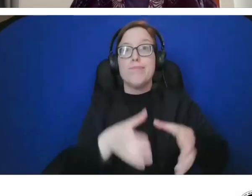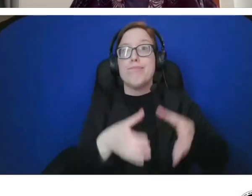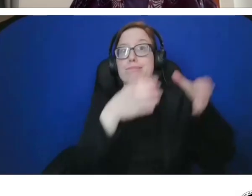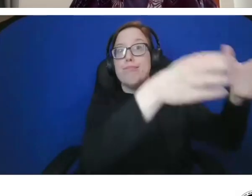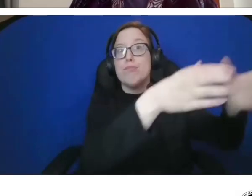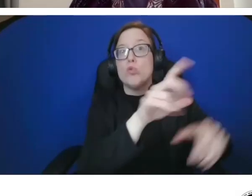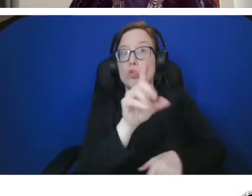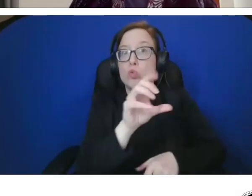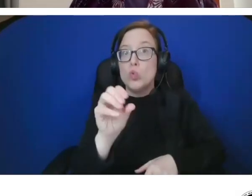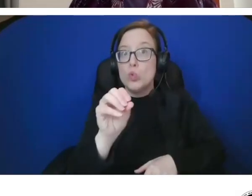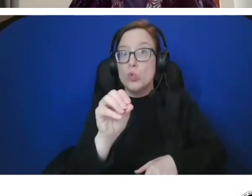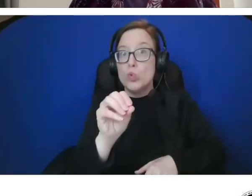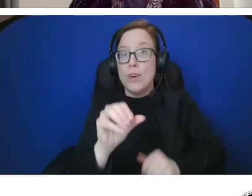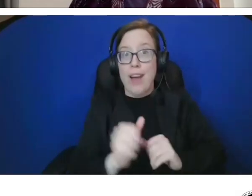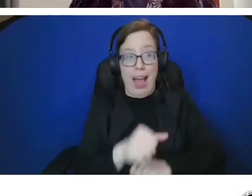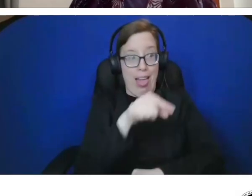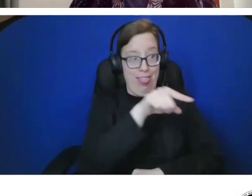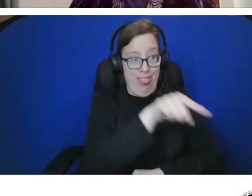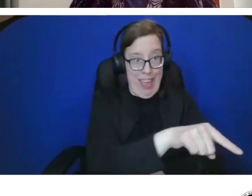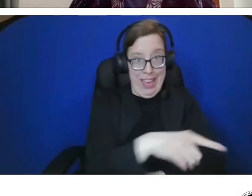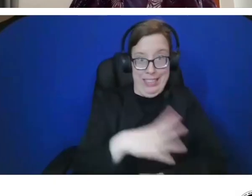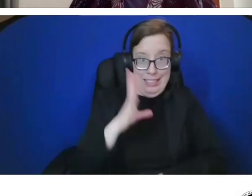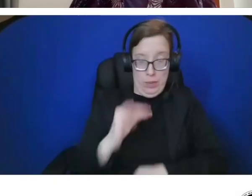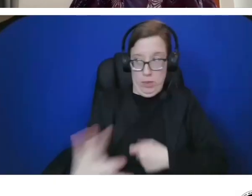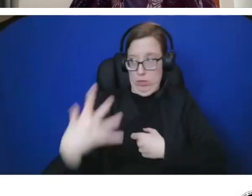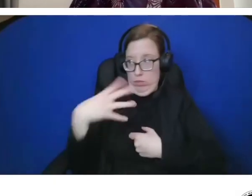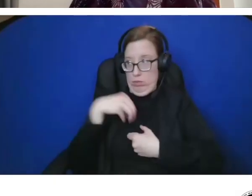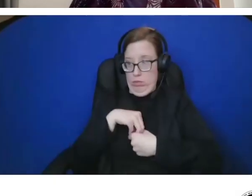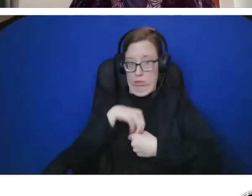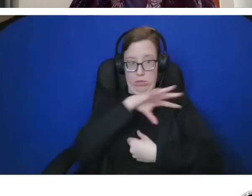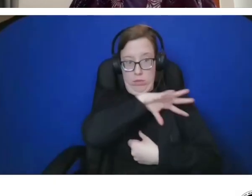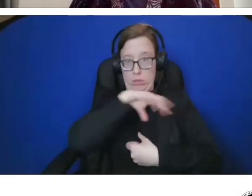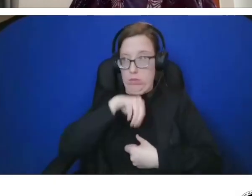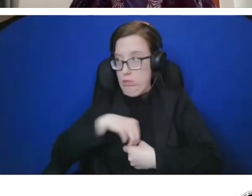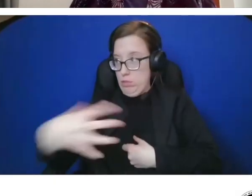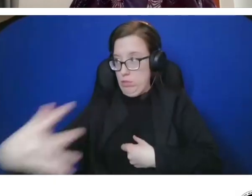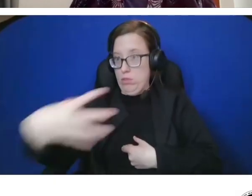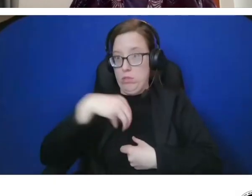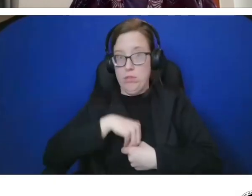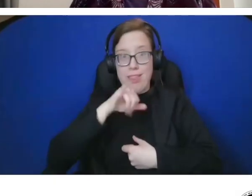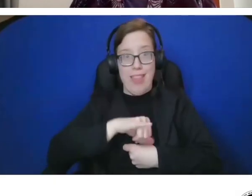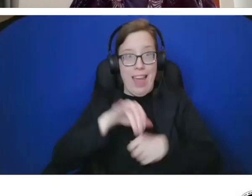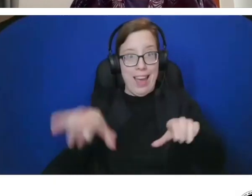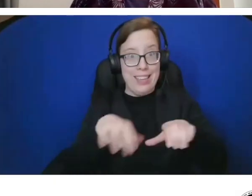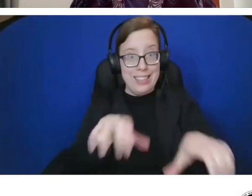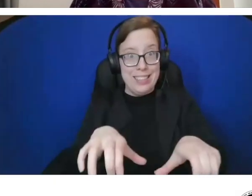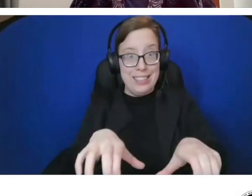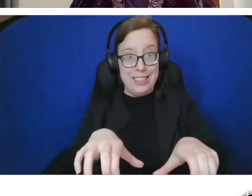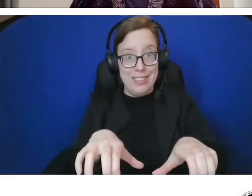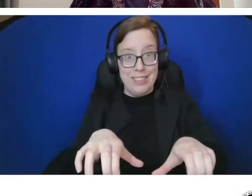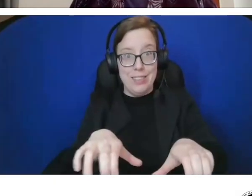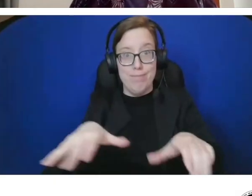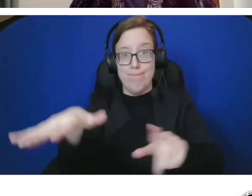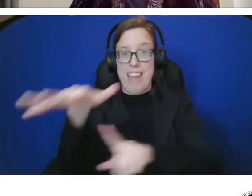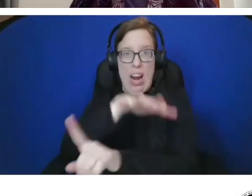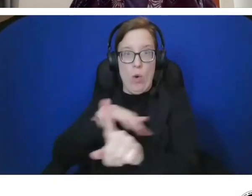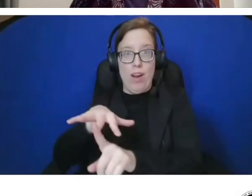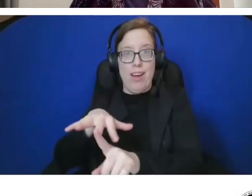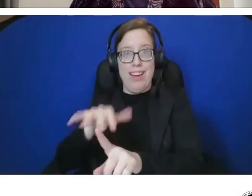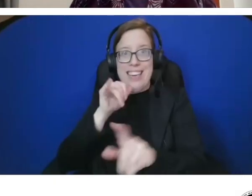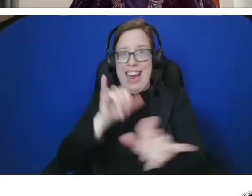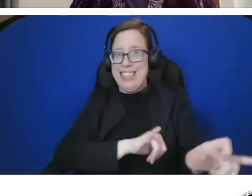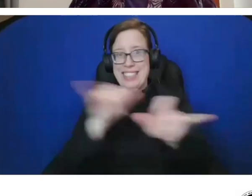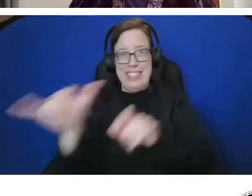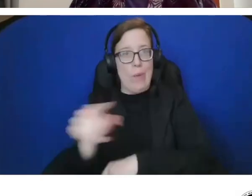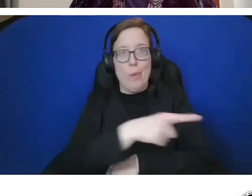to the zoo, the way that they experience that particular activity or setting is not the same as what